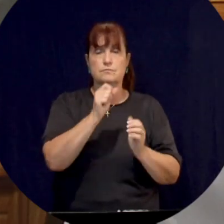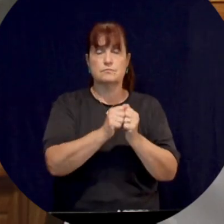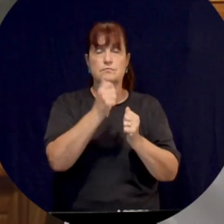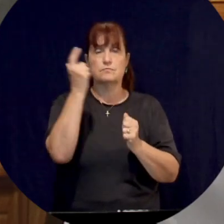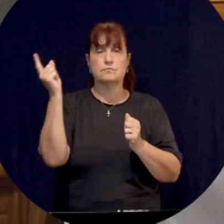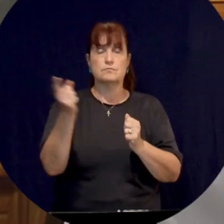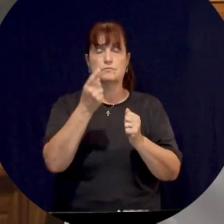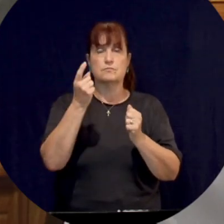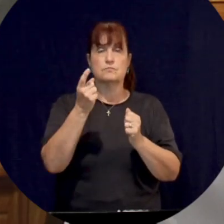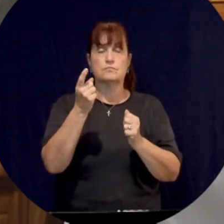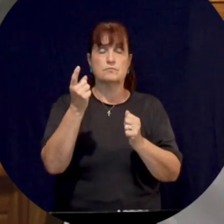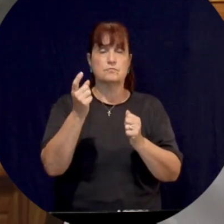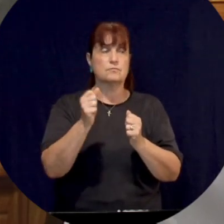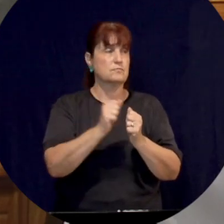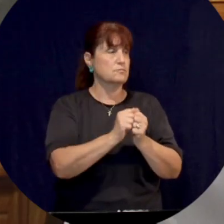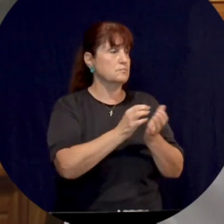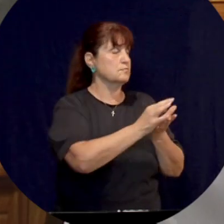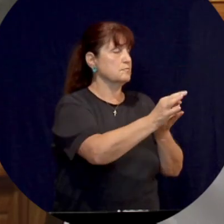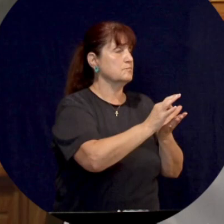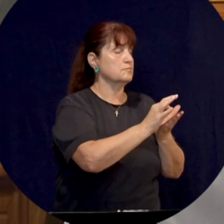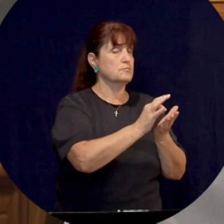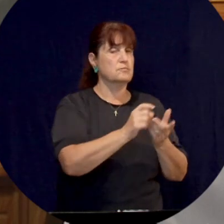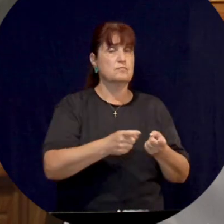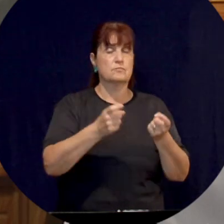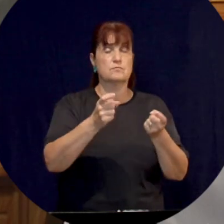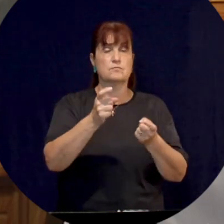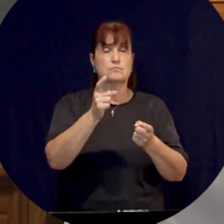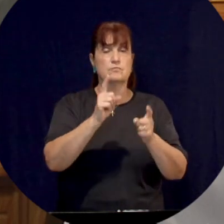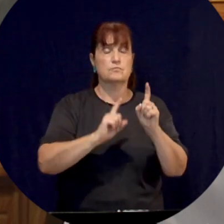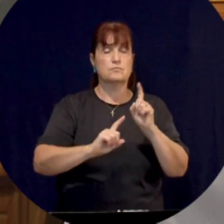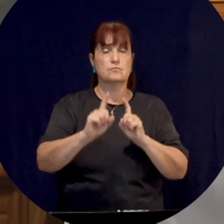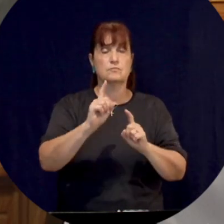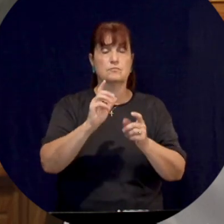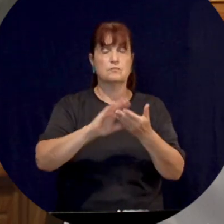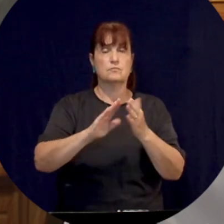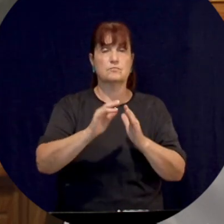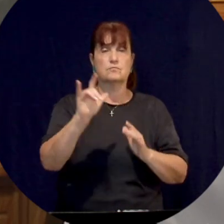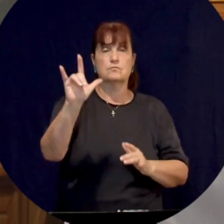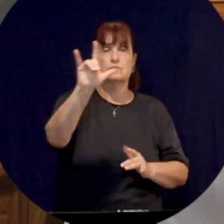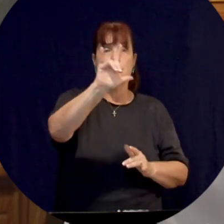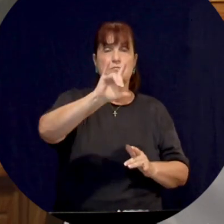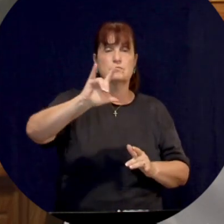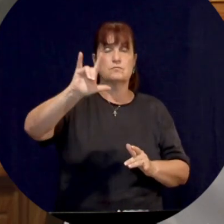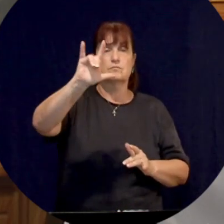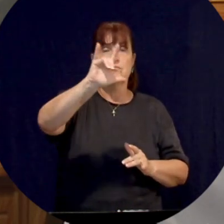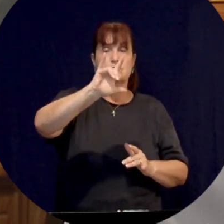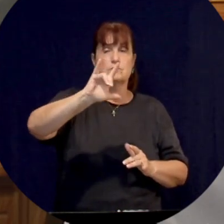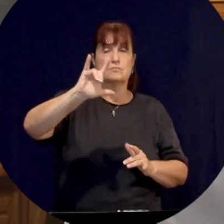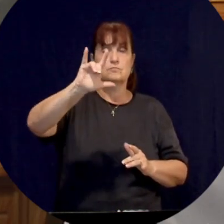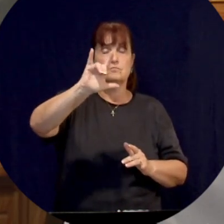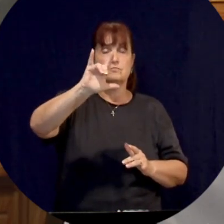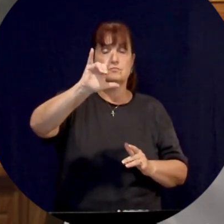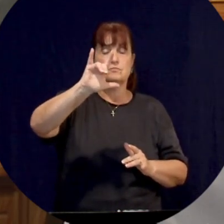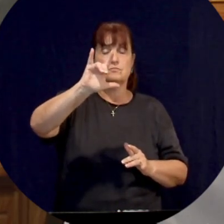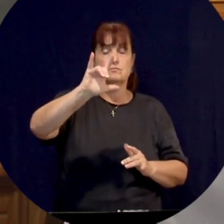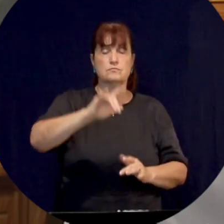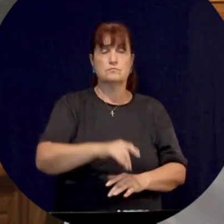Lord be with you always. And with your spirit. And offer each other some form of the greeting of Christian peace.